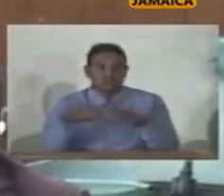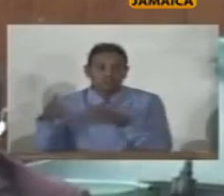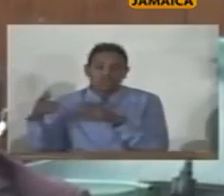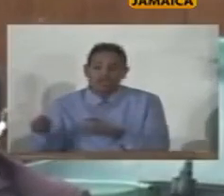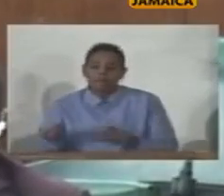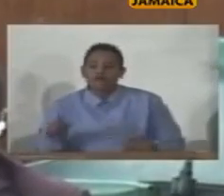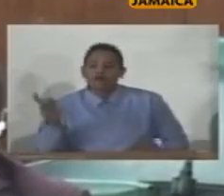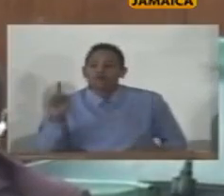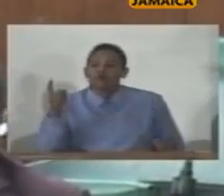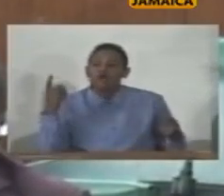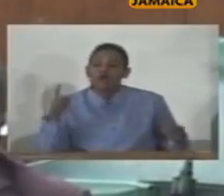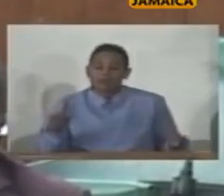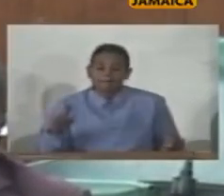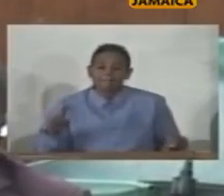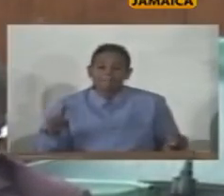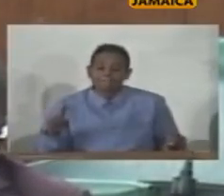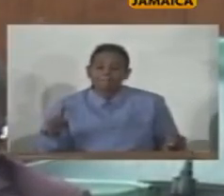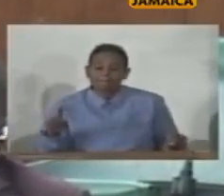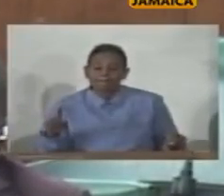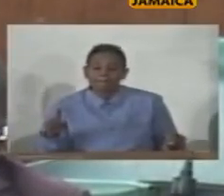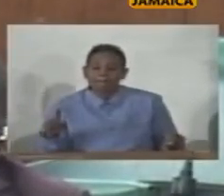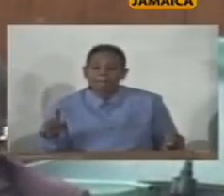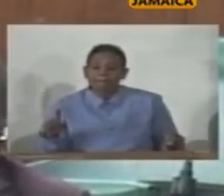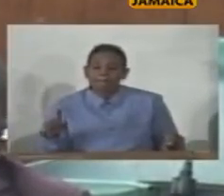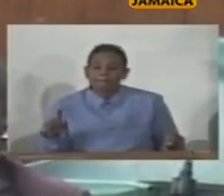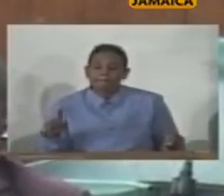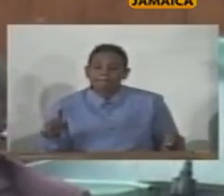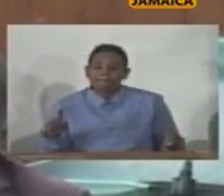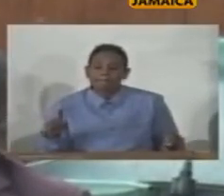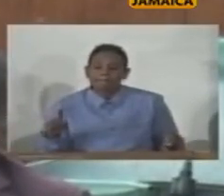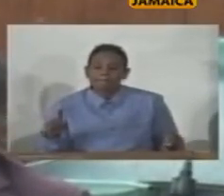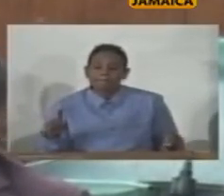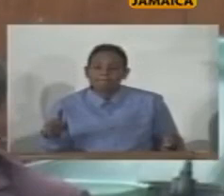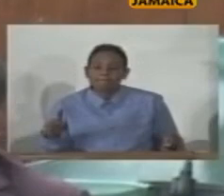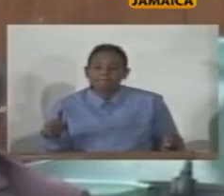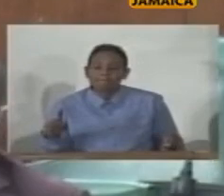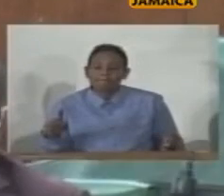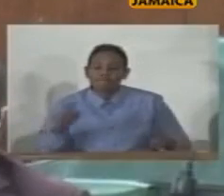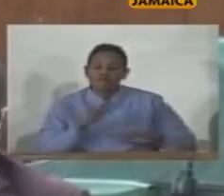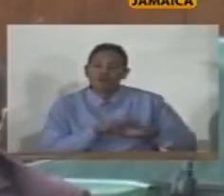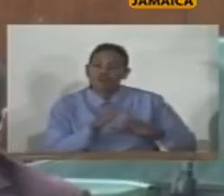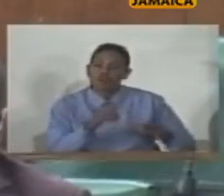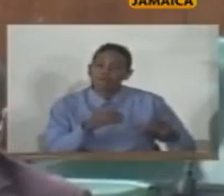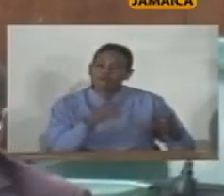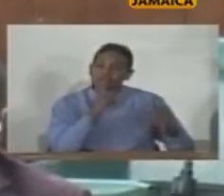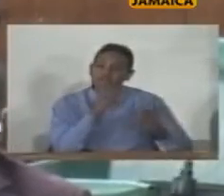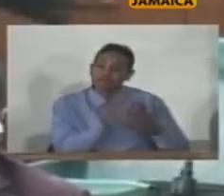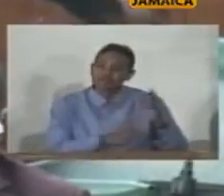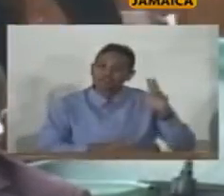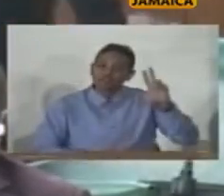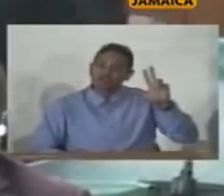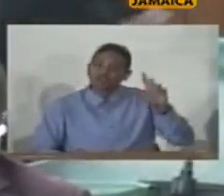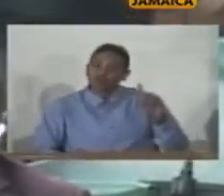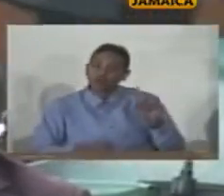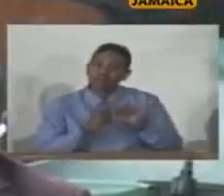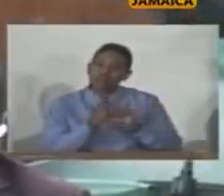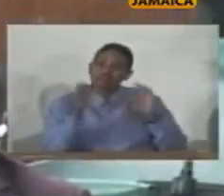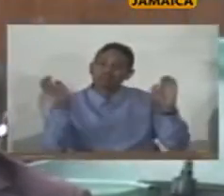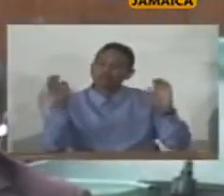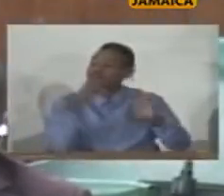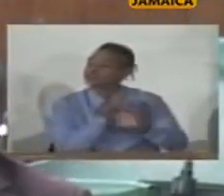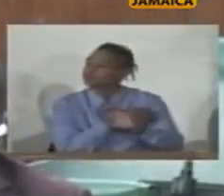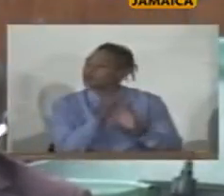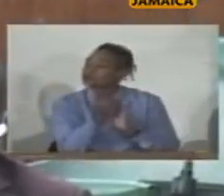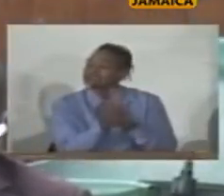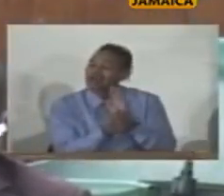And whereas under the provisions of Section 3(1) of the Emergency Powers